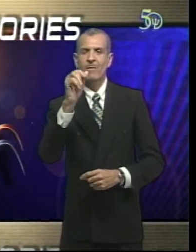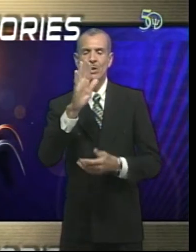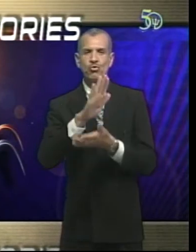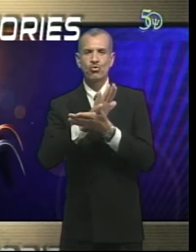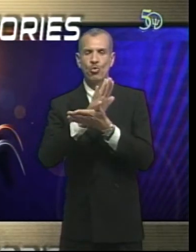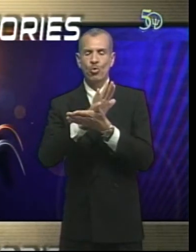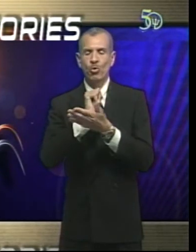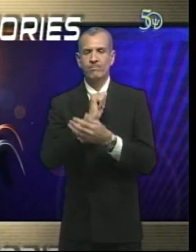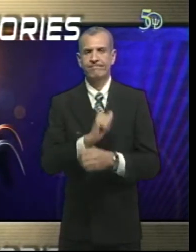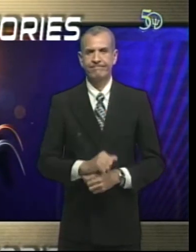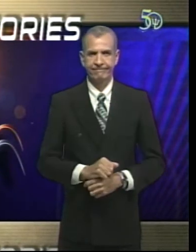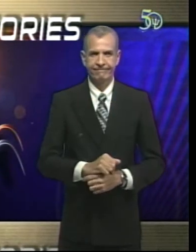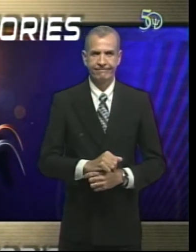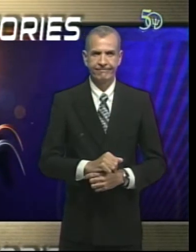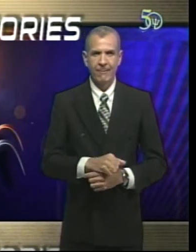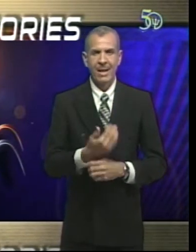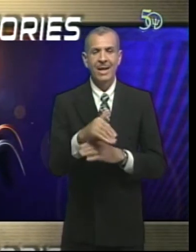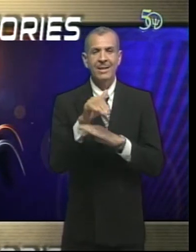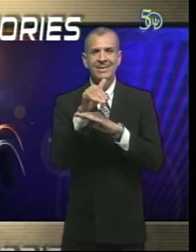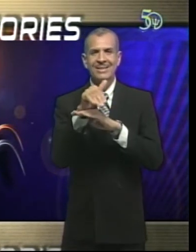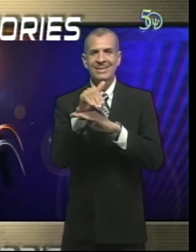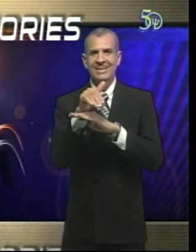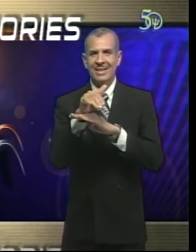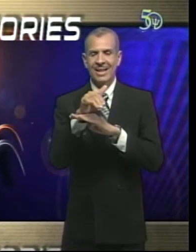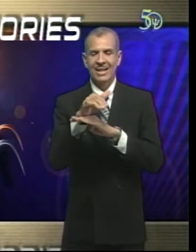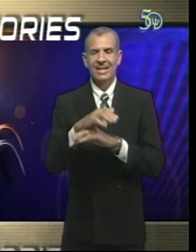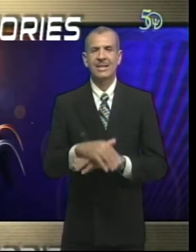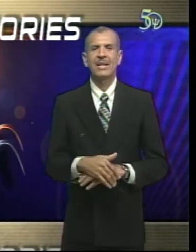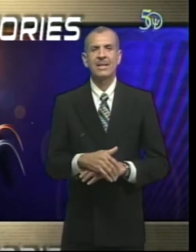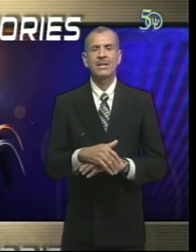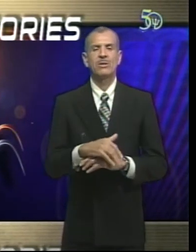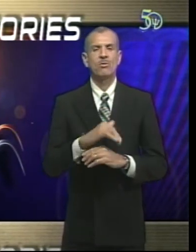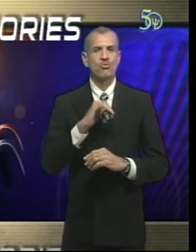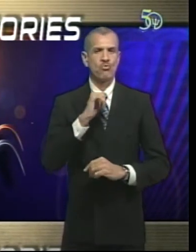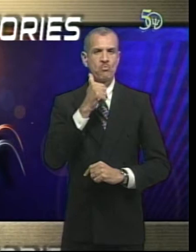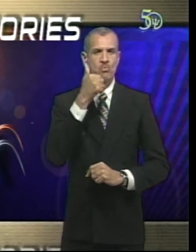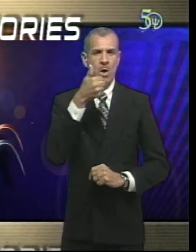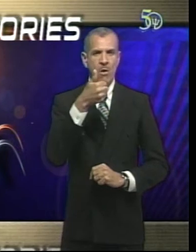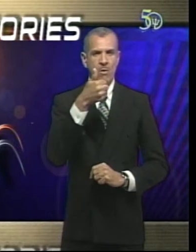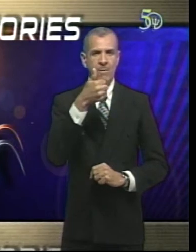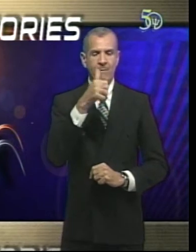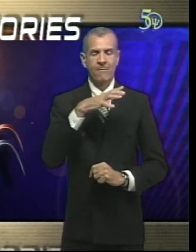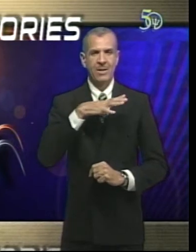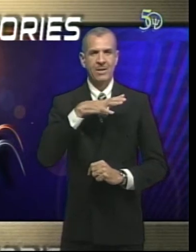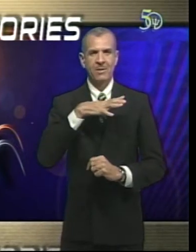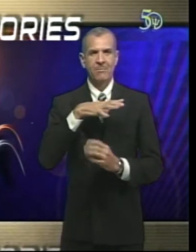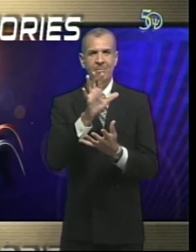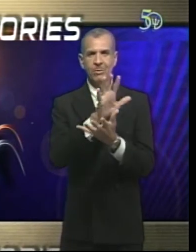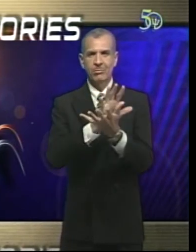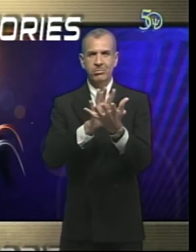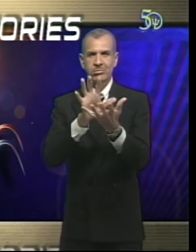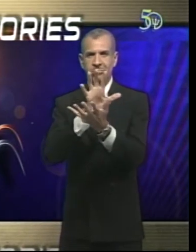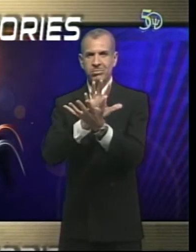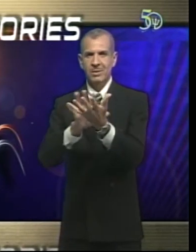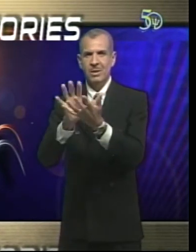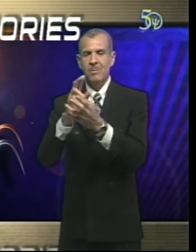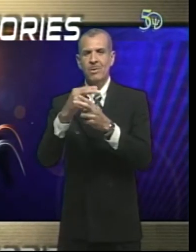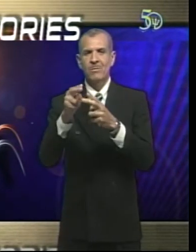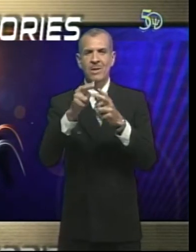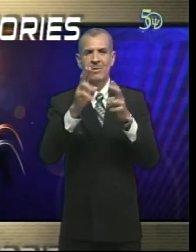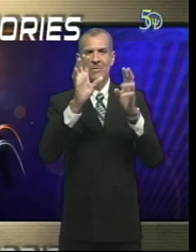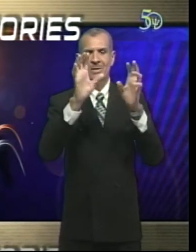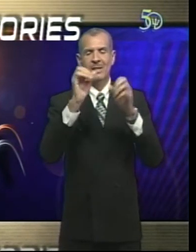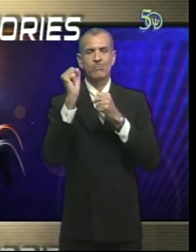School. Taking a look now at the forecast for tonight and tomorrow, it will be fair to partly cloudy with a few